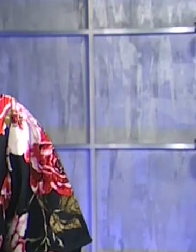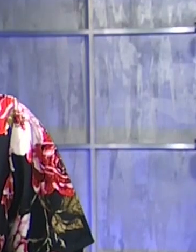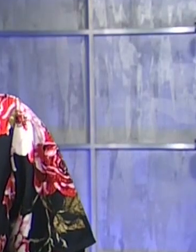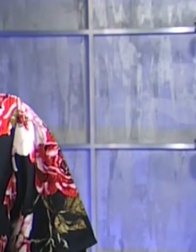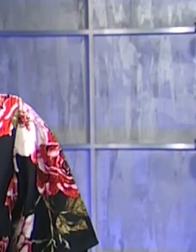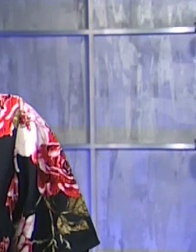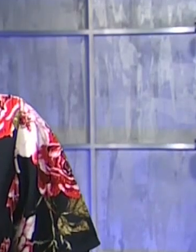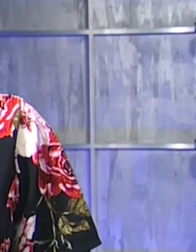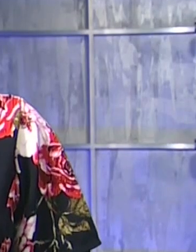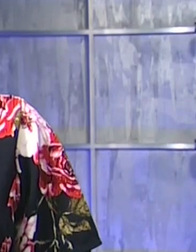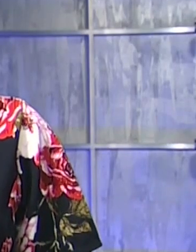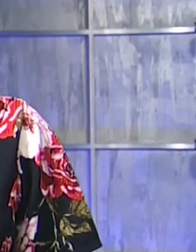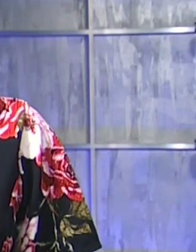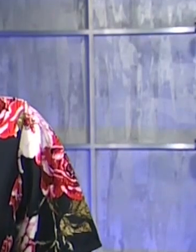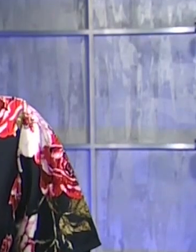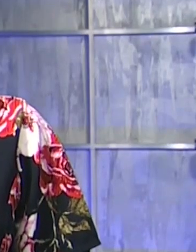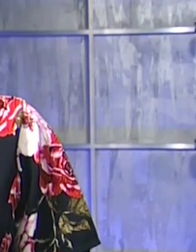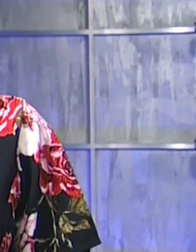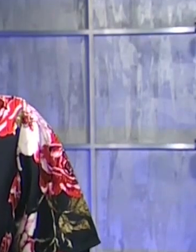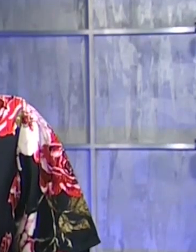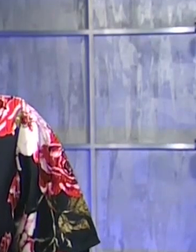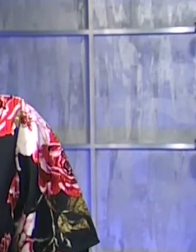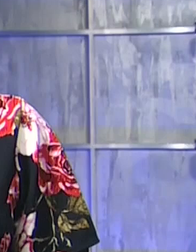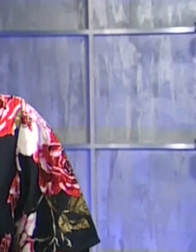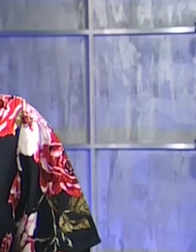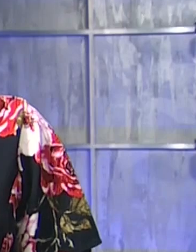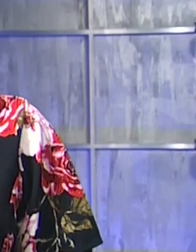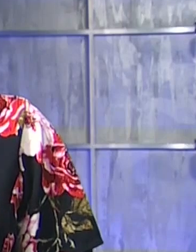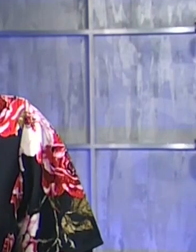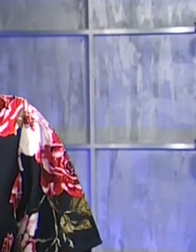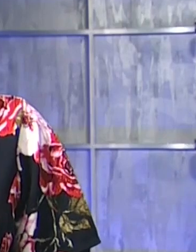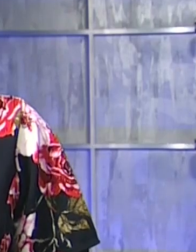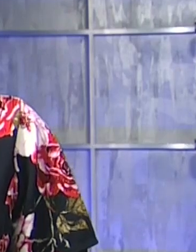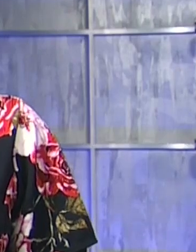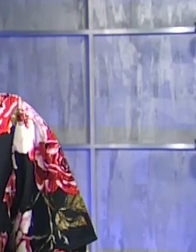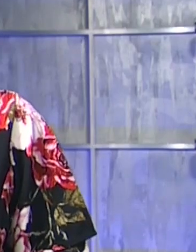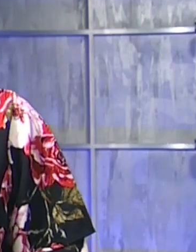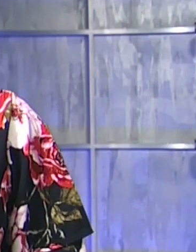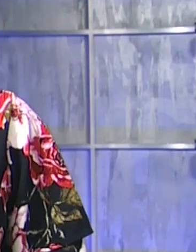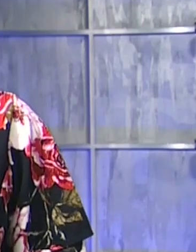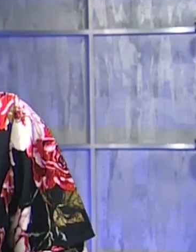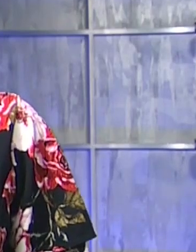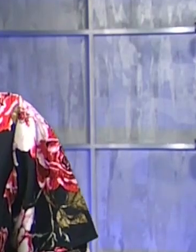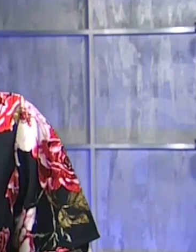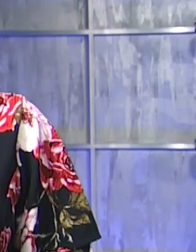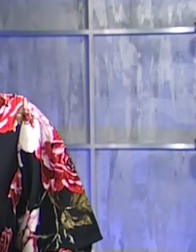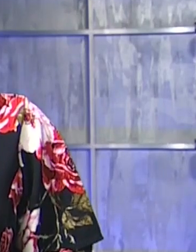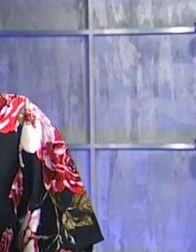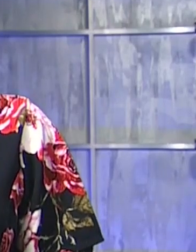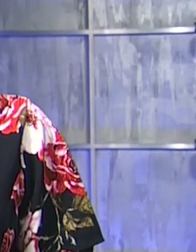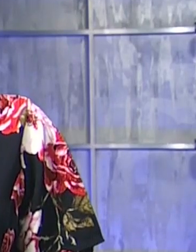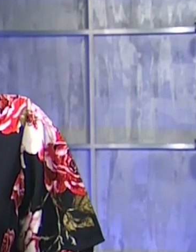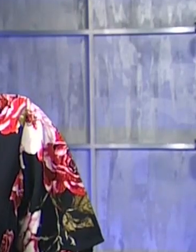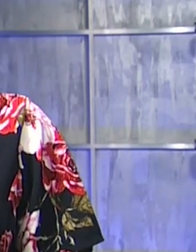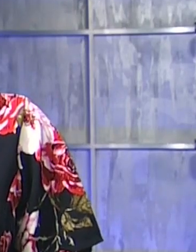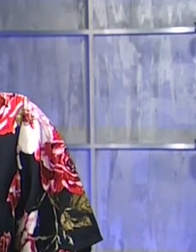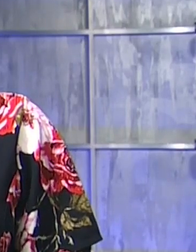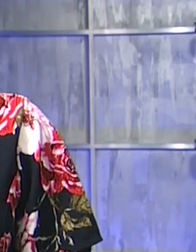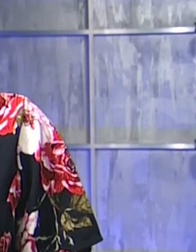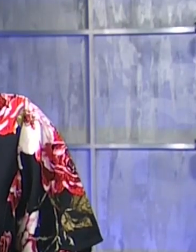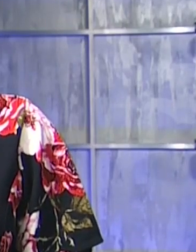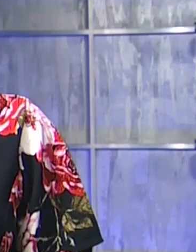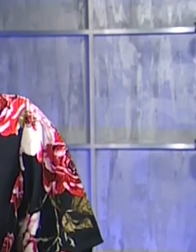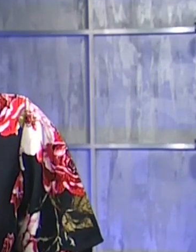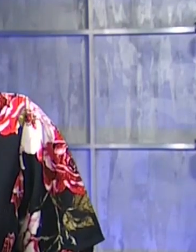Business returns to normal as Barbados is spared the worst of tropical storm Dorian. Barbadians warned to remain vigilant as